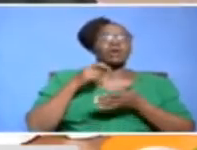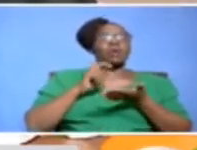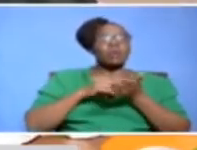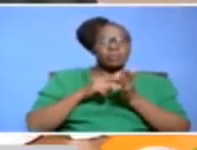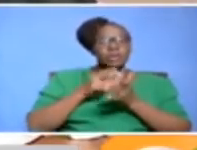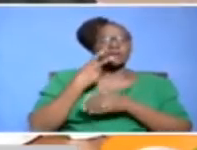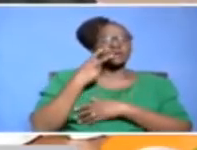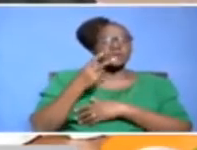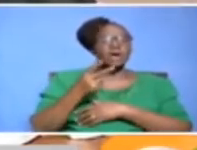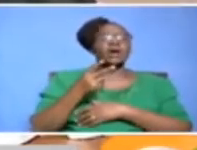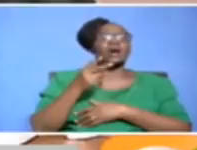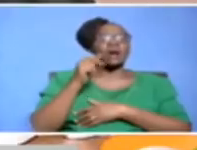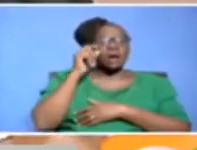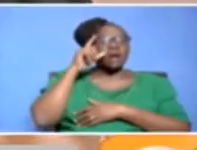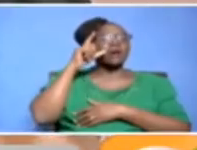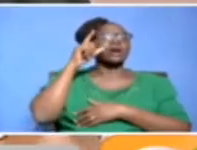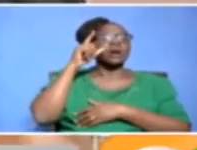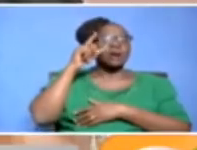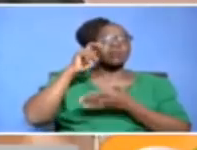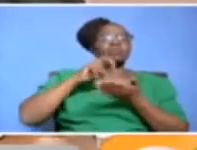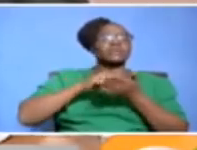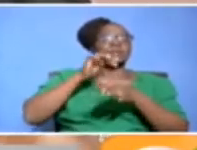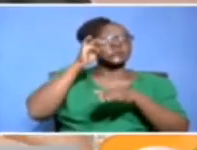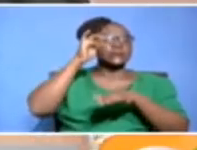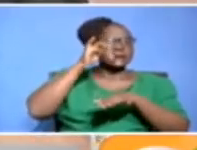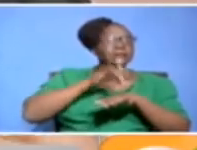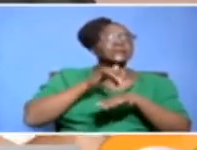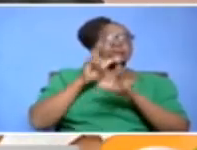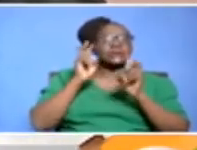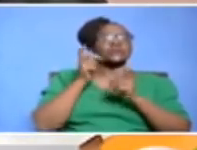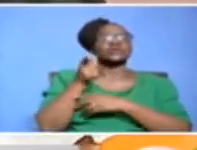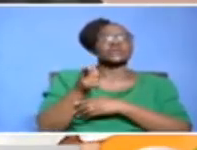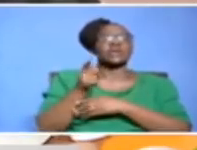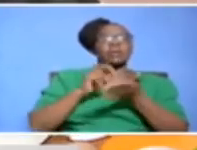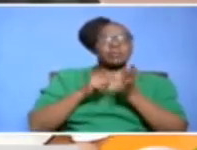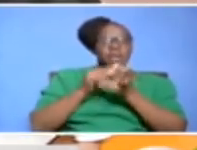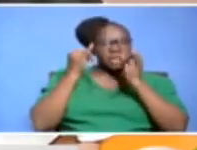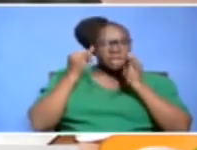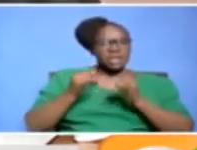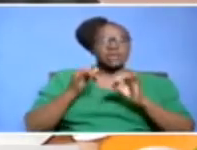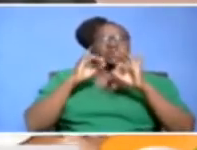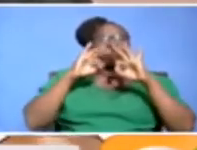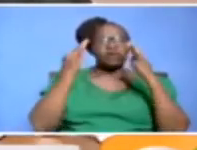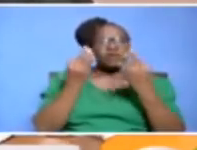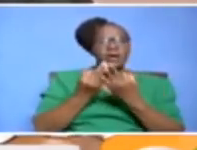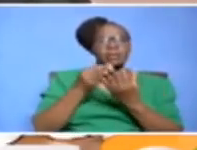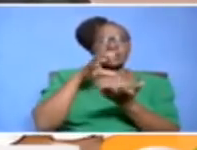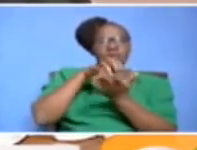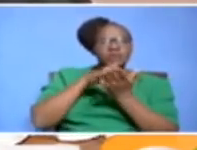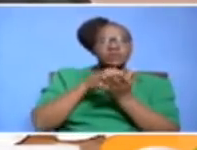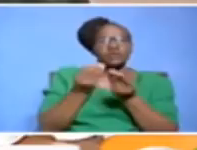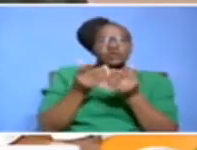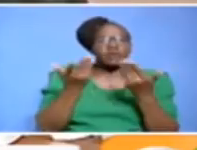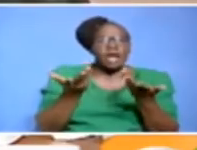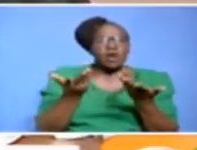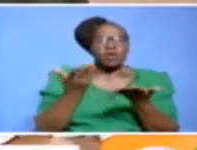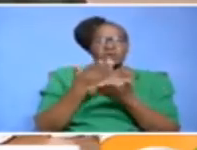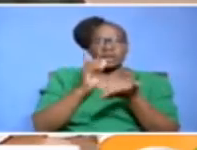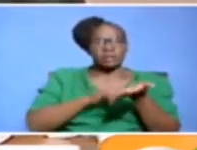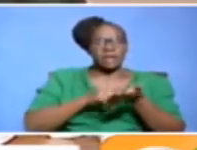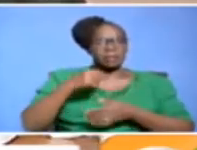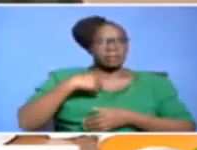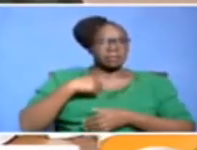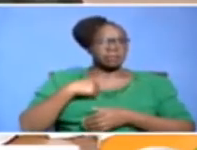It's starting to deal with this boy. How do you deal with this new family setup? So as an advocate, I'll find myself